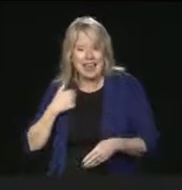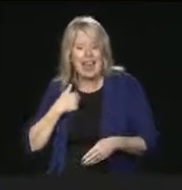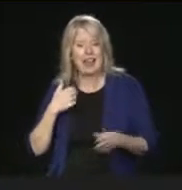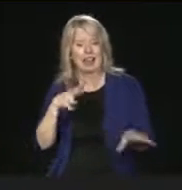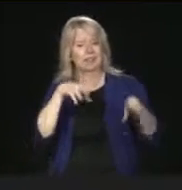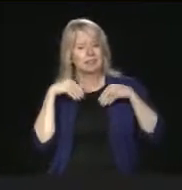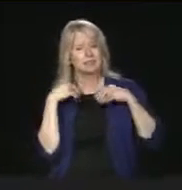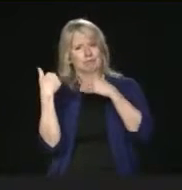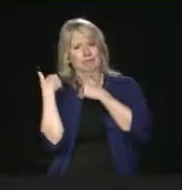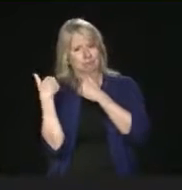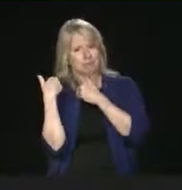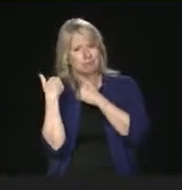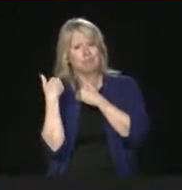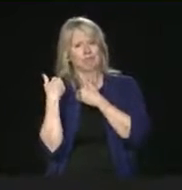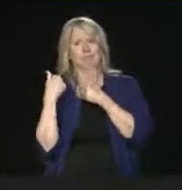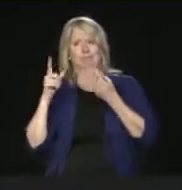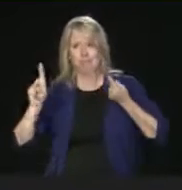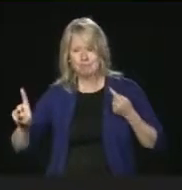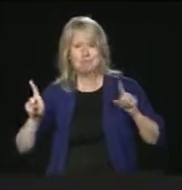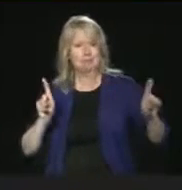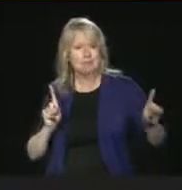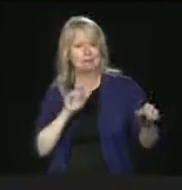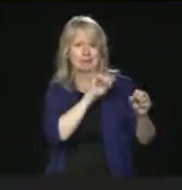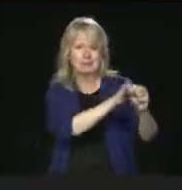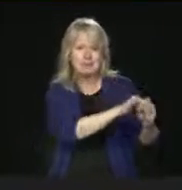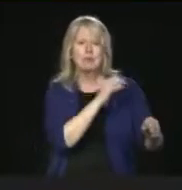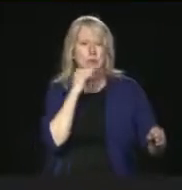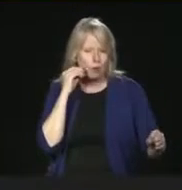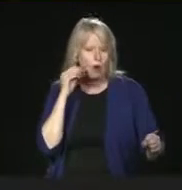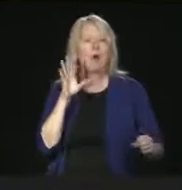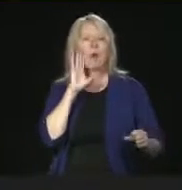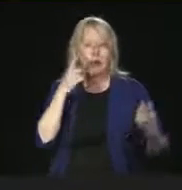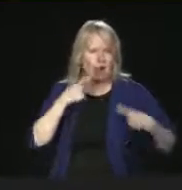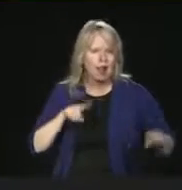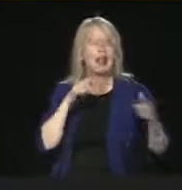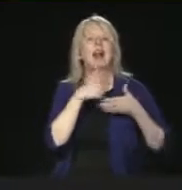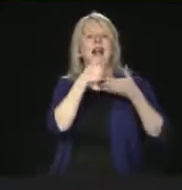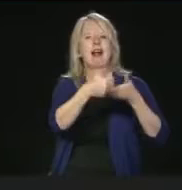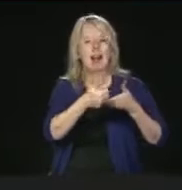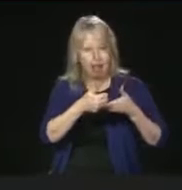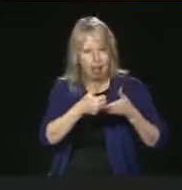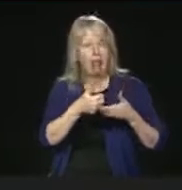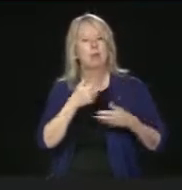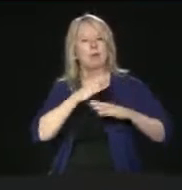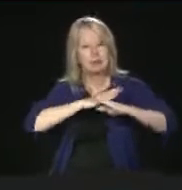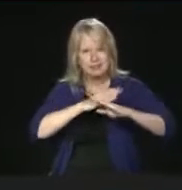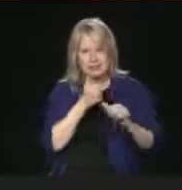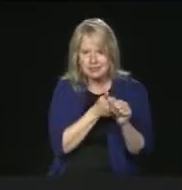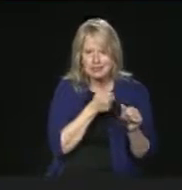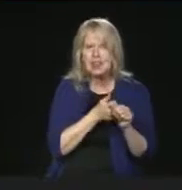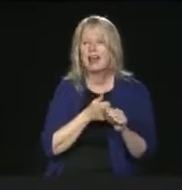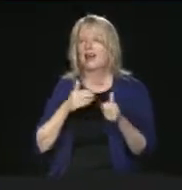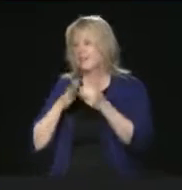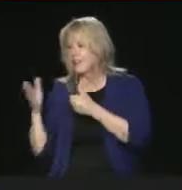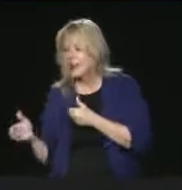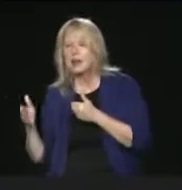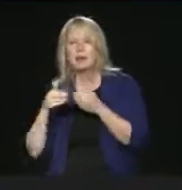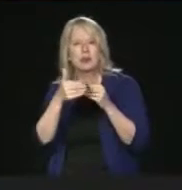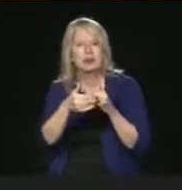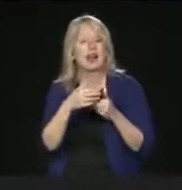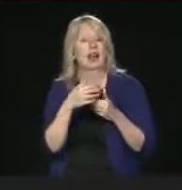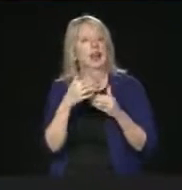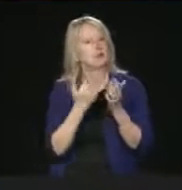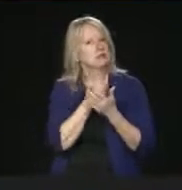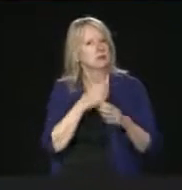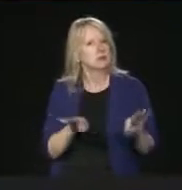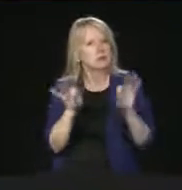responsibly will help themselves, help their neighbors, and mostly protect our healthcare workers. This is